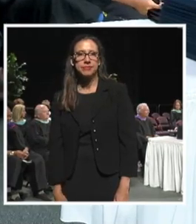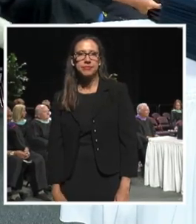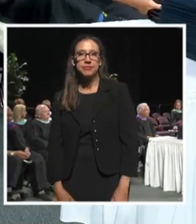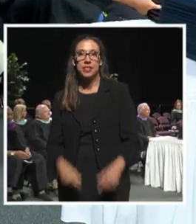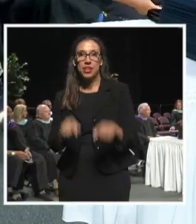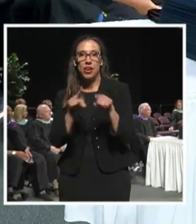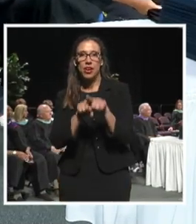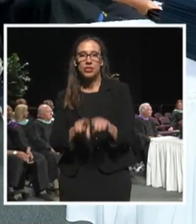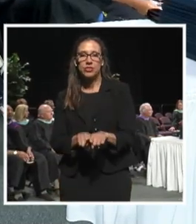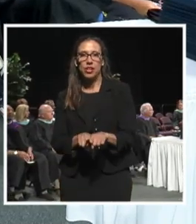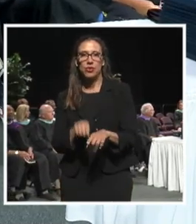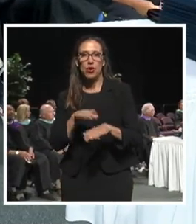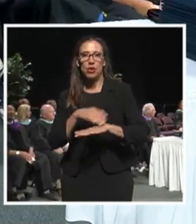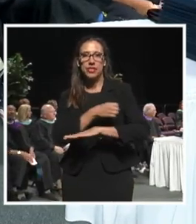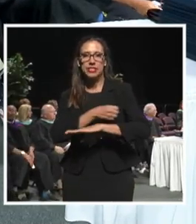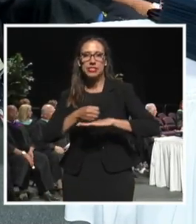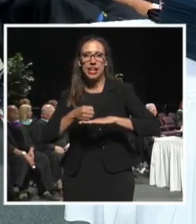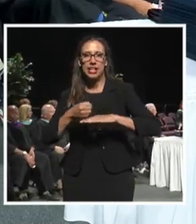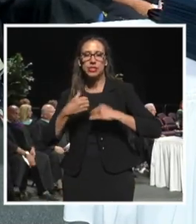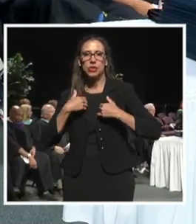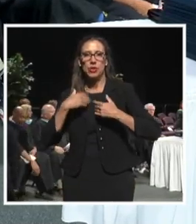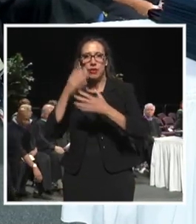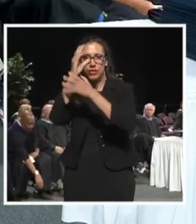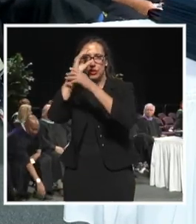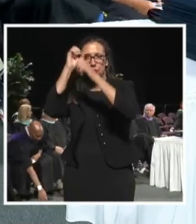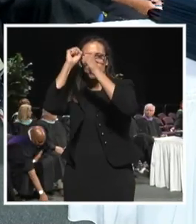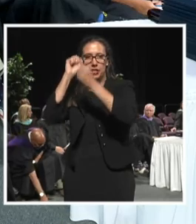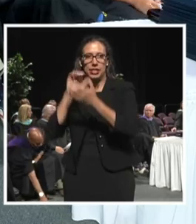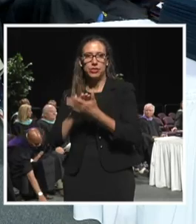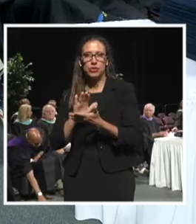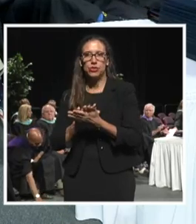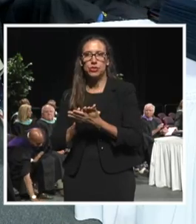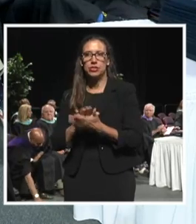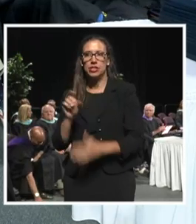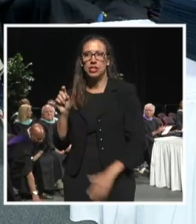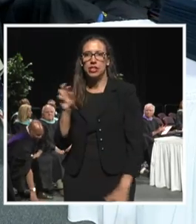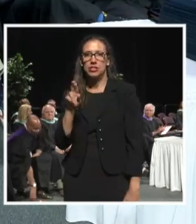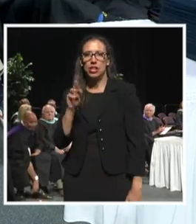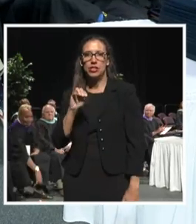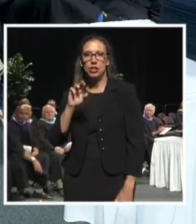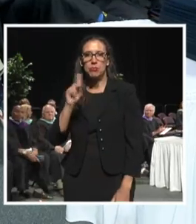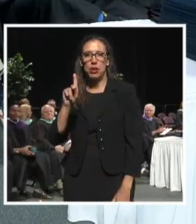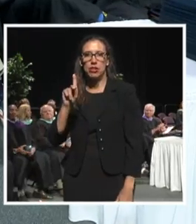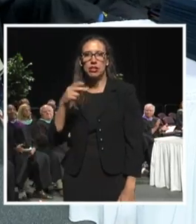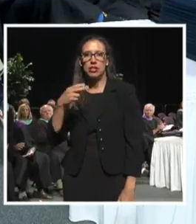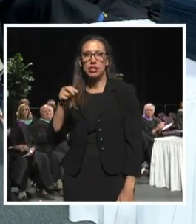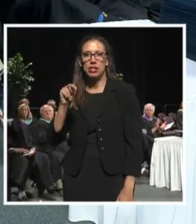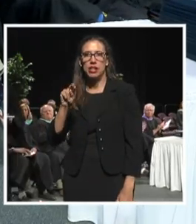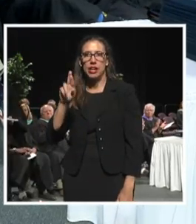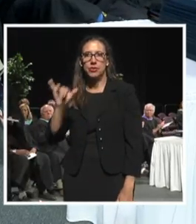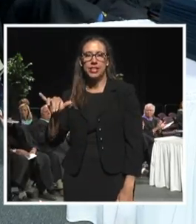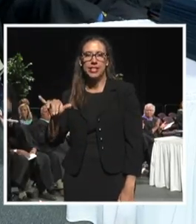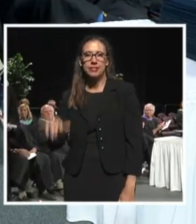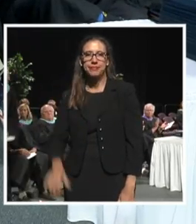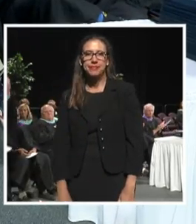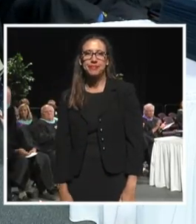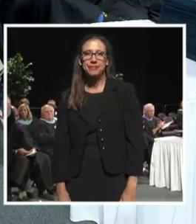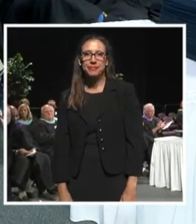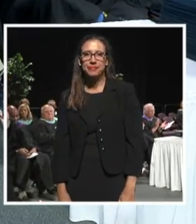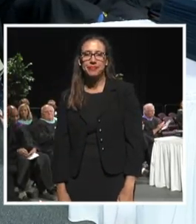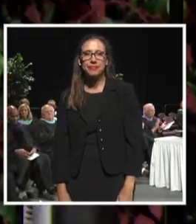Also on our stage is our superintendent of schools, Dr. Mark Henry.